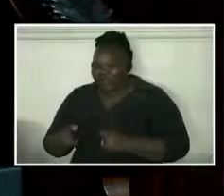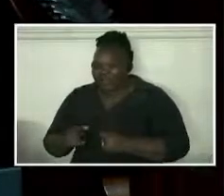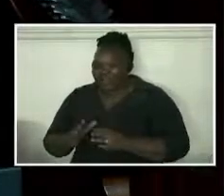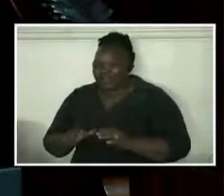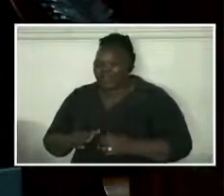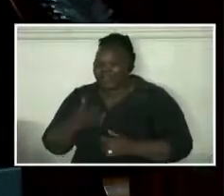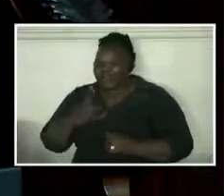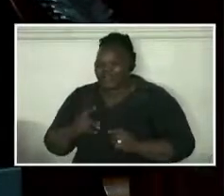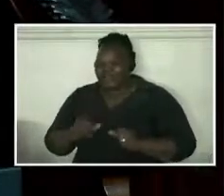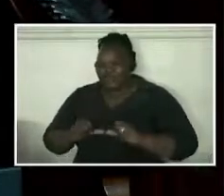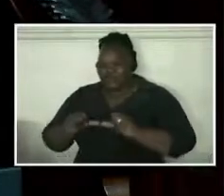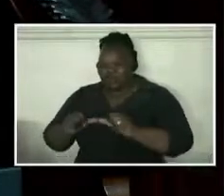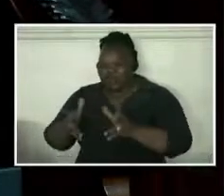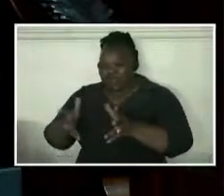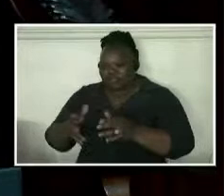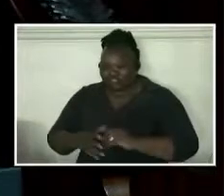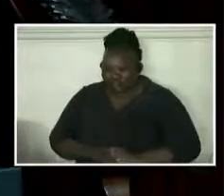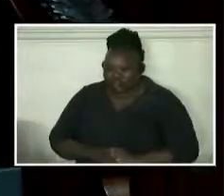jail